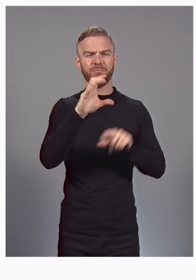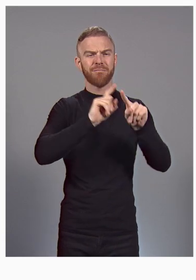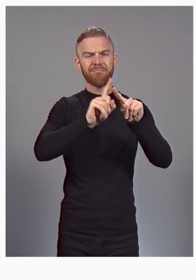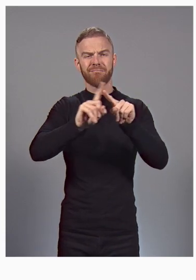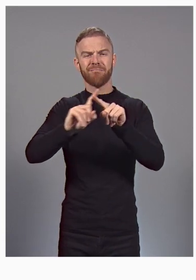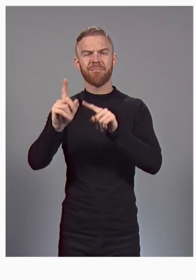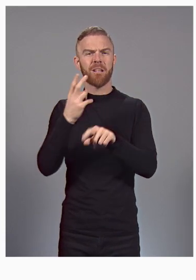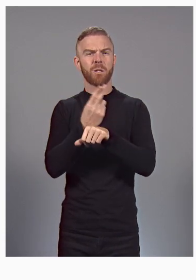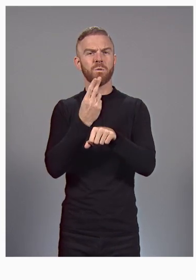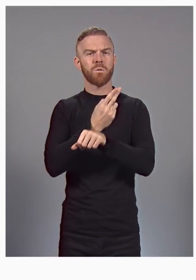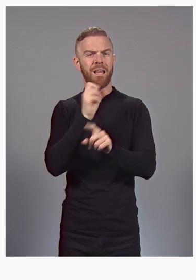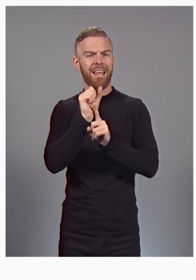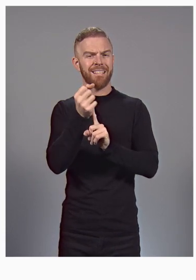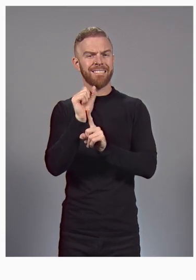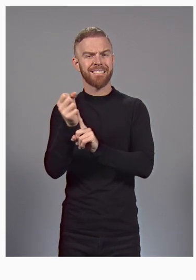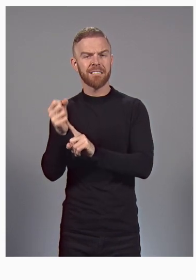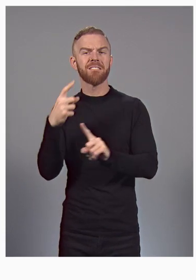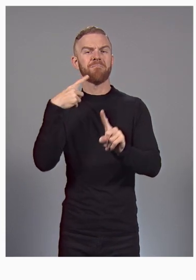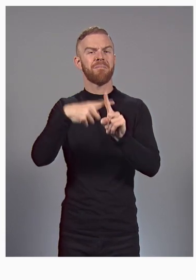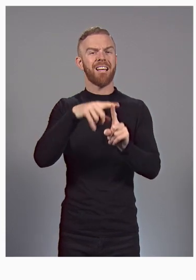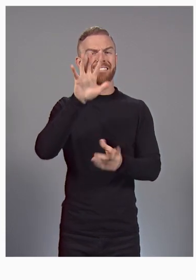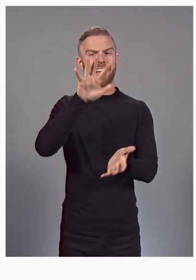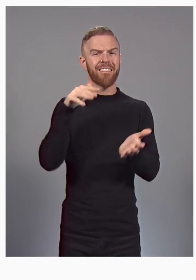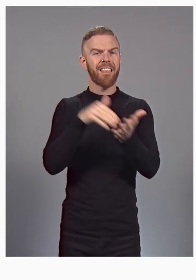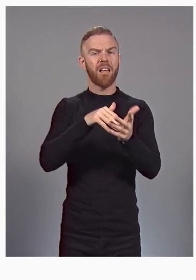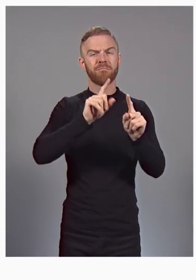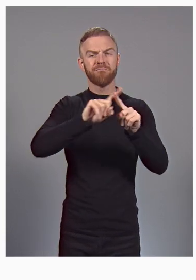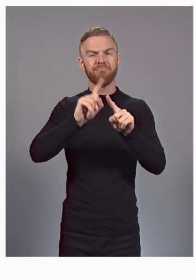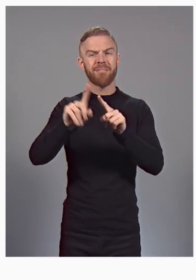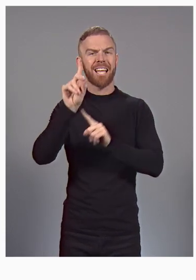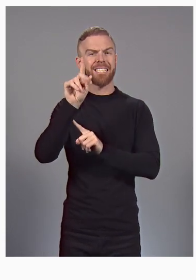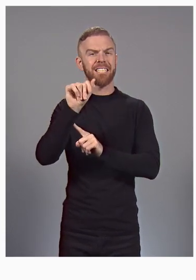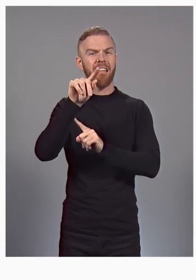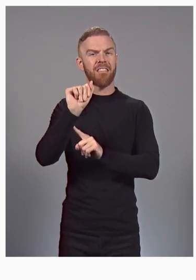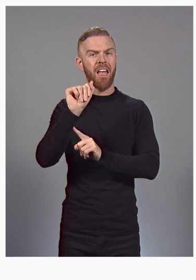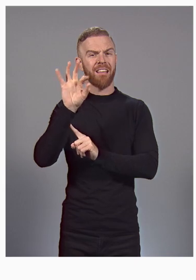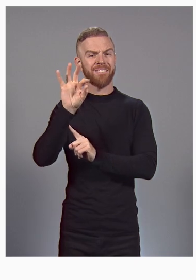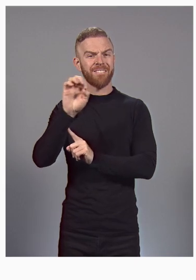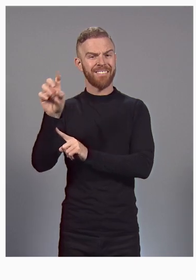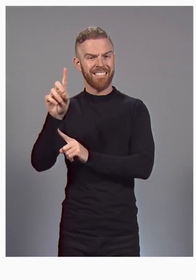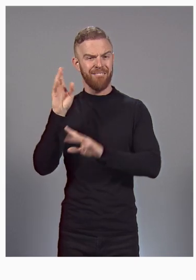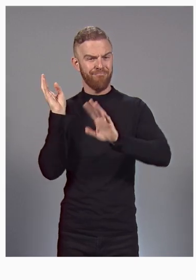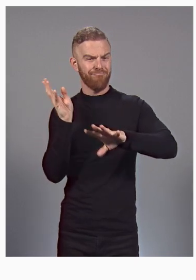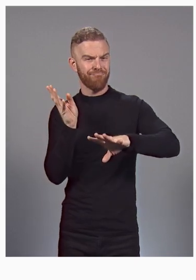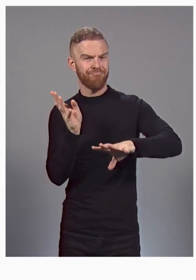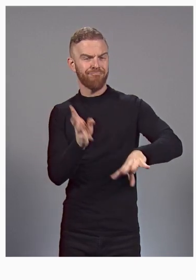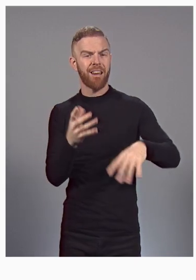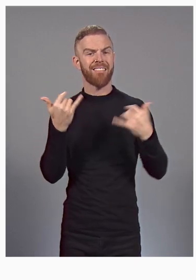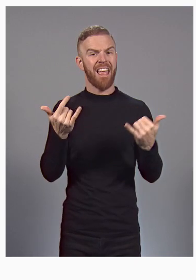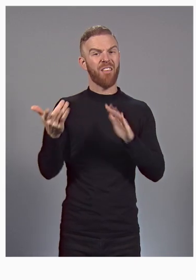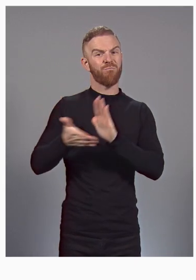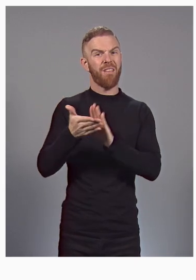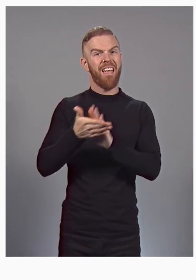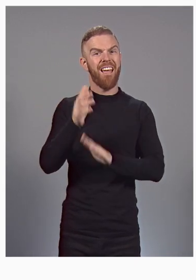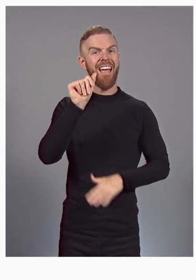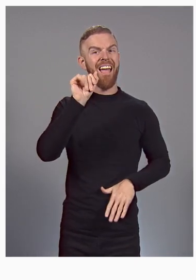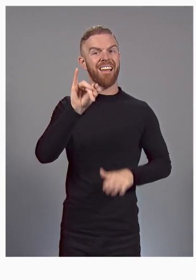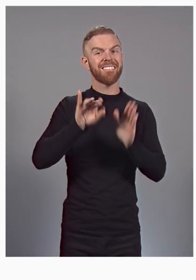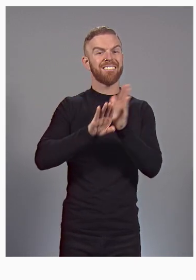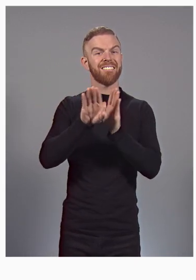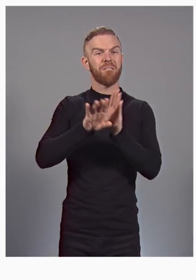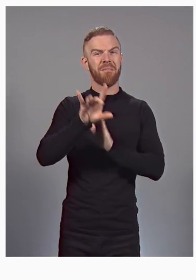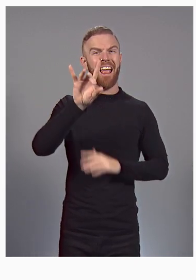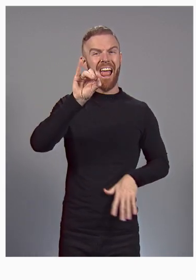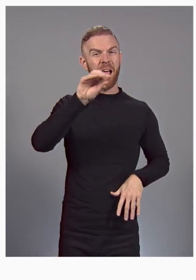different use cases and 5,000 real-time data feeds. They now run AI development